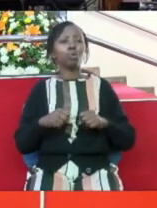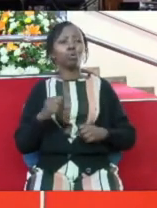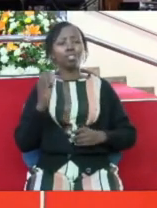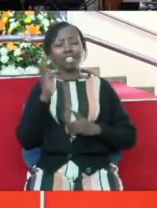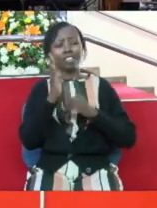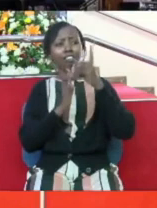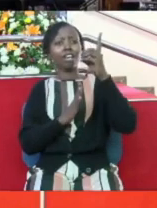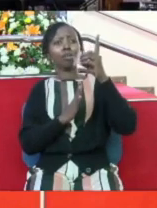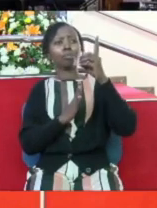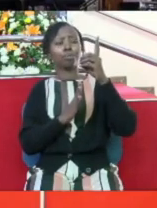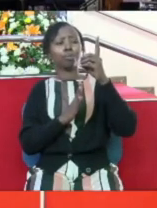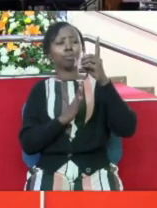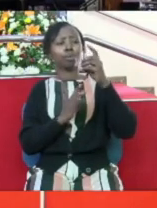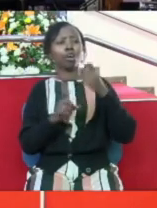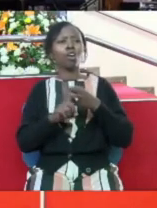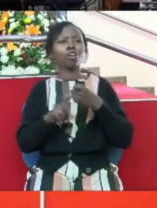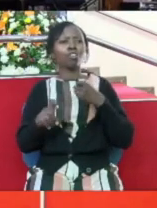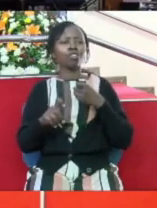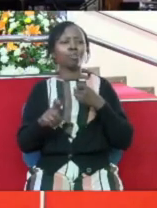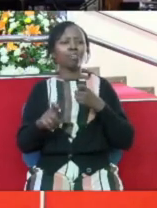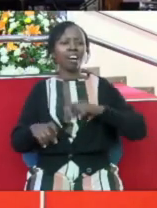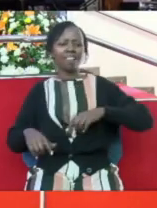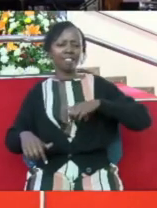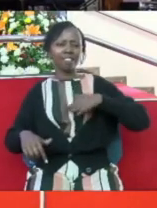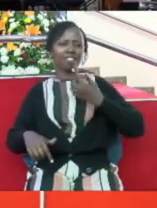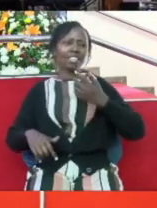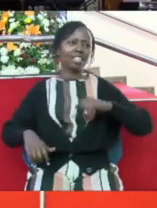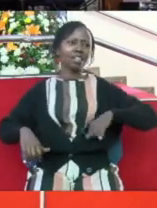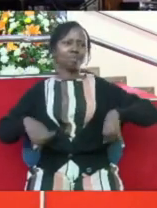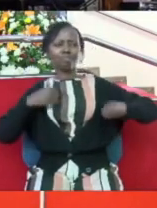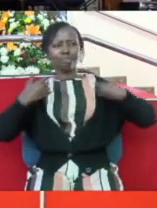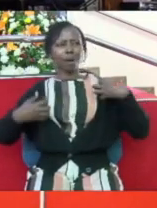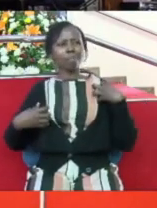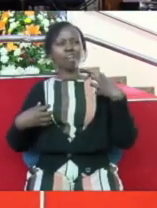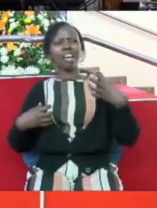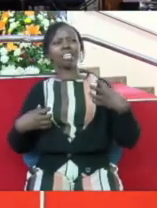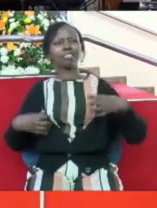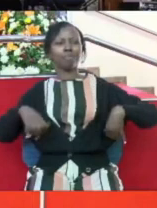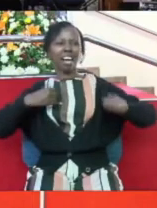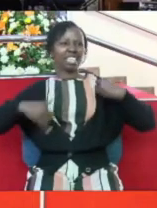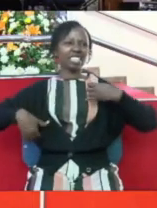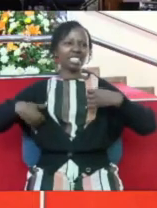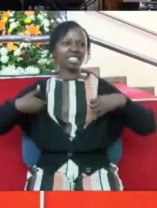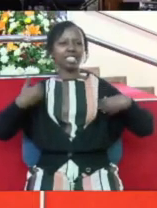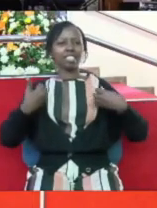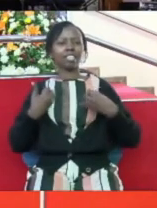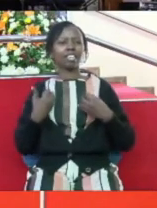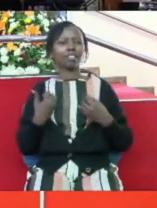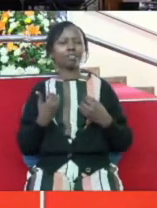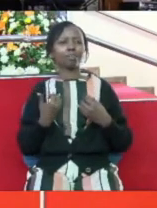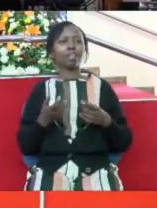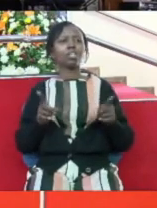the gates of glory, na zaidi ya utukufu, to a point where, kwa kiwango ambacho, you are not looking for fame